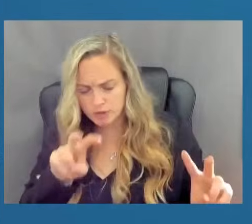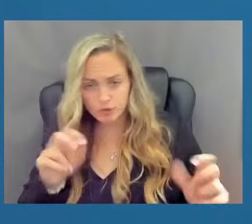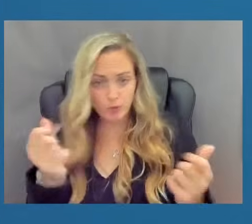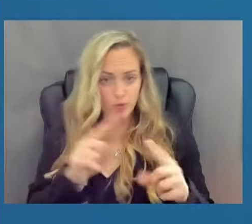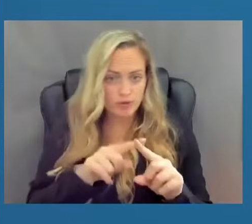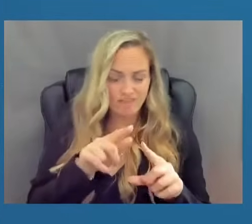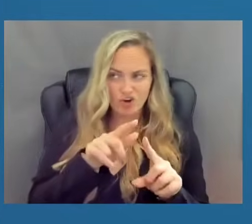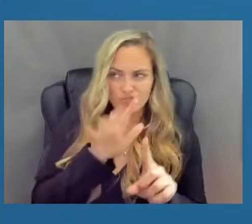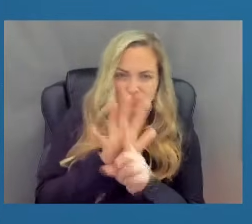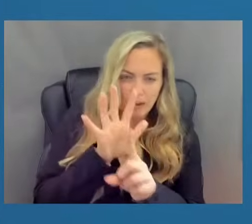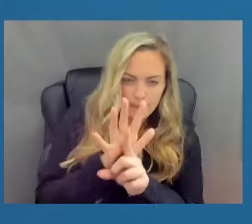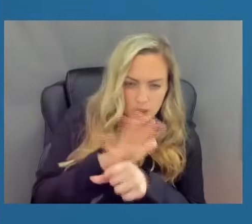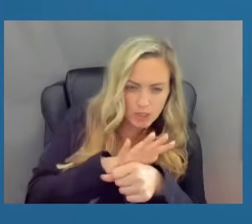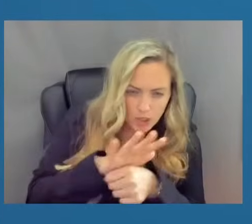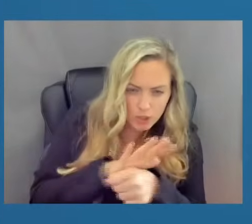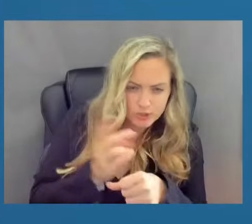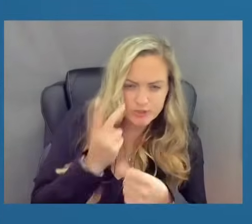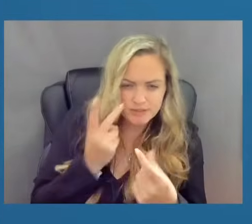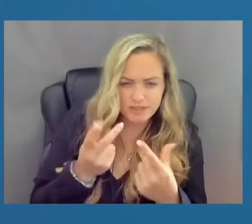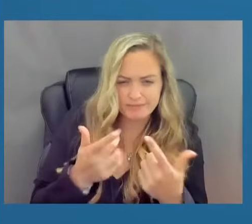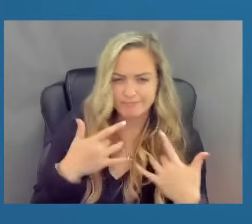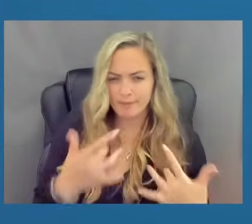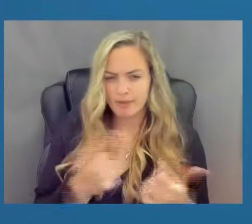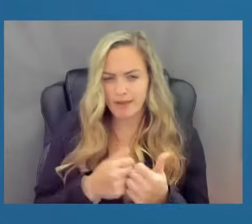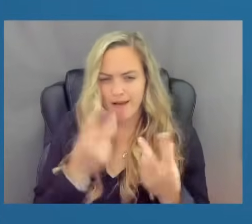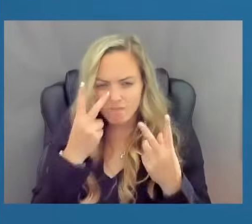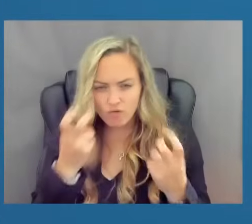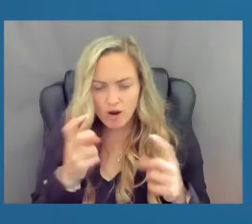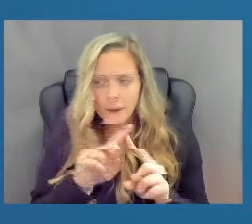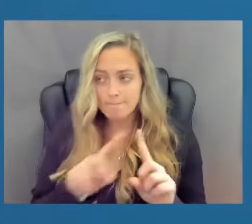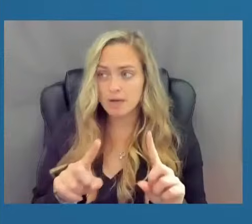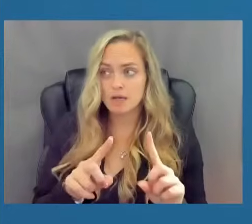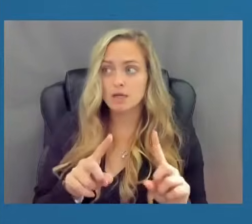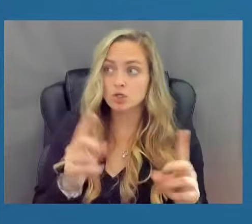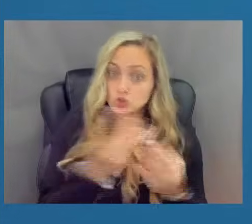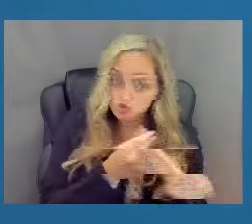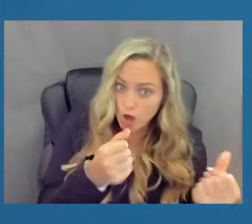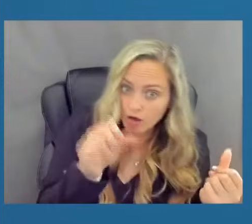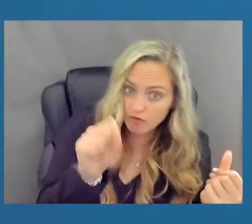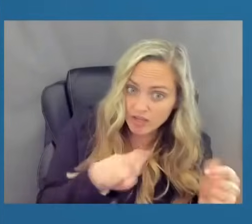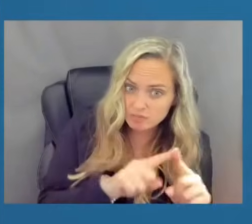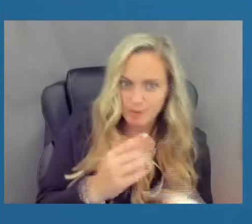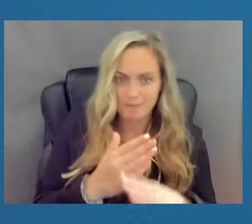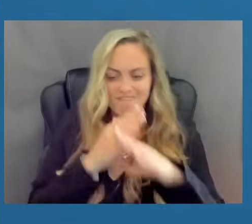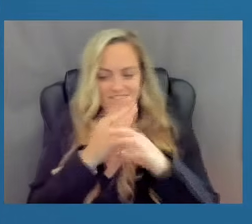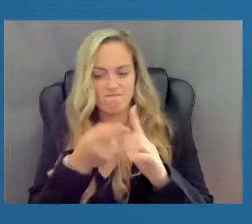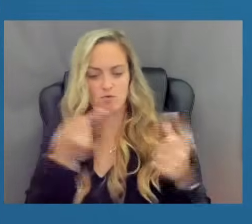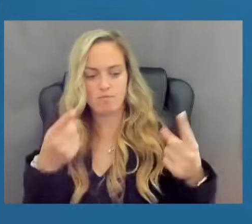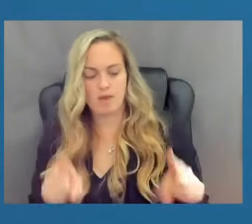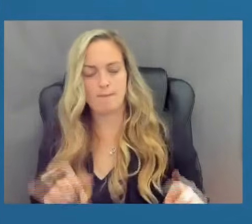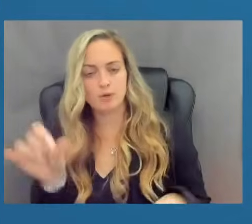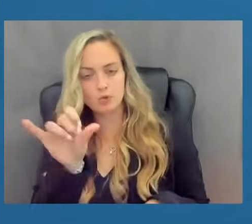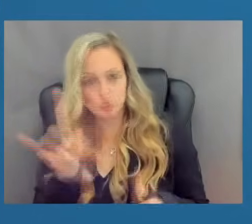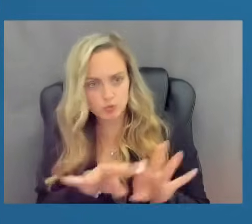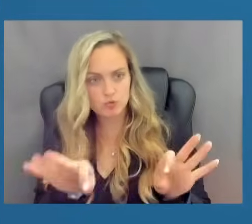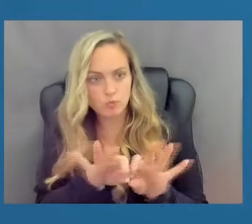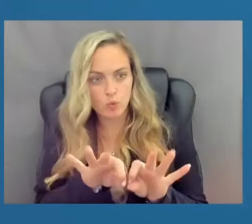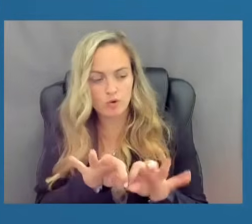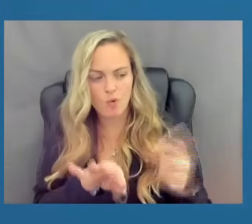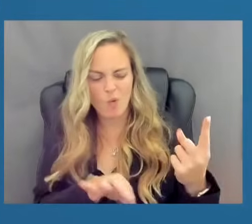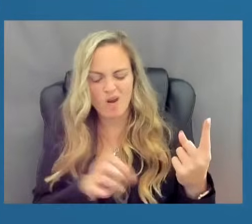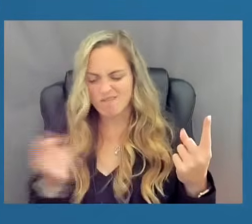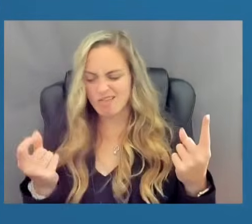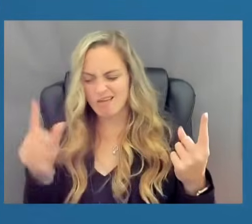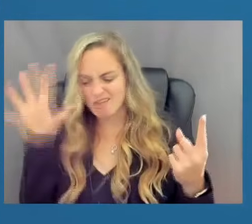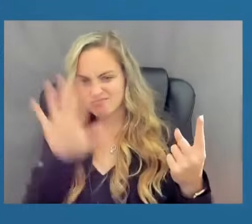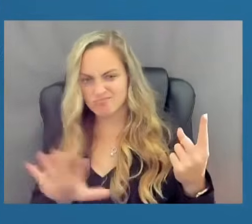that are hot spots, trying to not just solve crimes, but prevent crimes, which is critically important. So that is one of 11 centers across the